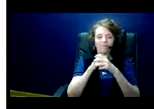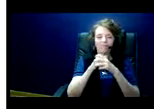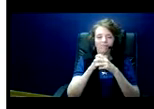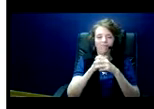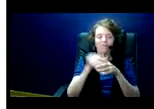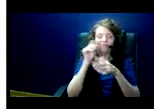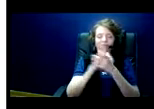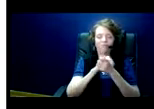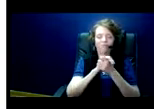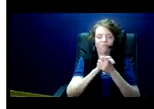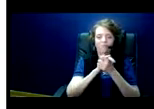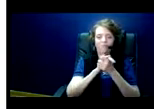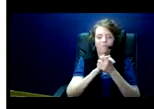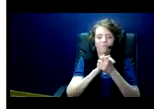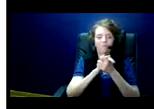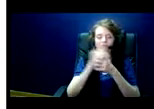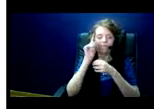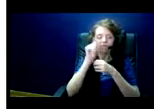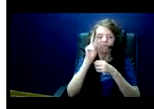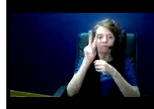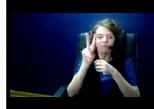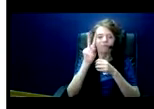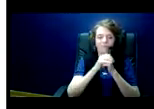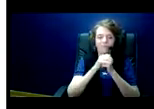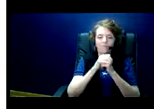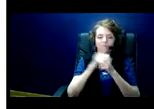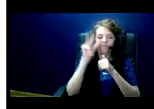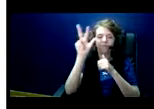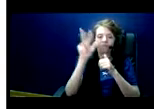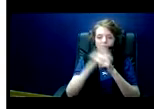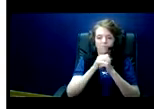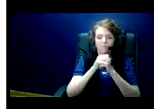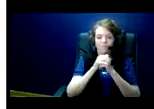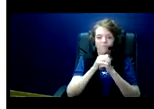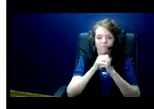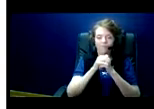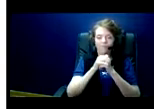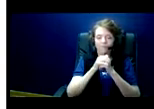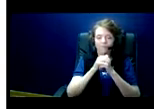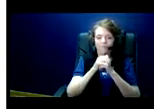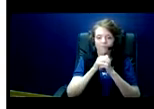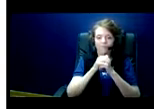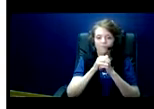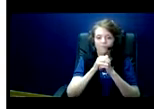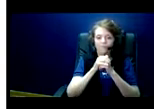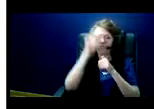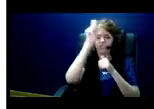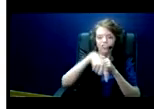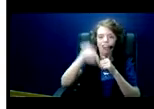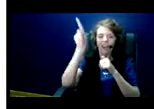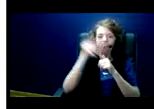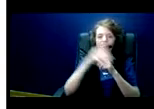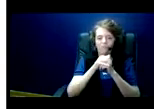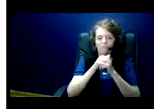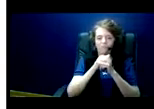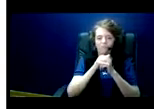1, Awesome. 2, Double 3. Check. Check. Oh, good. We did need a double